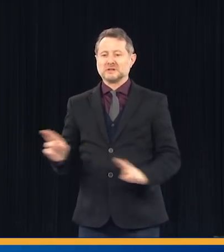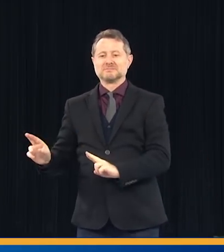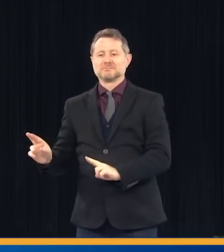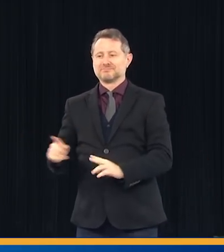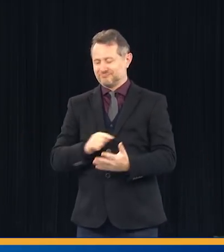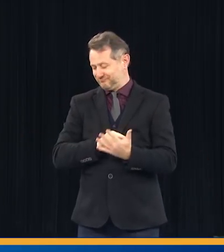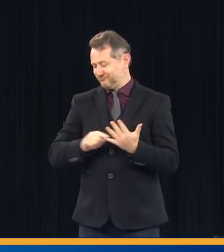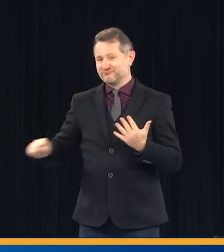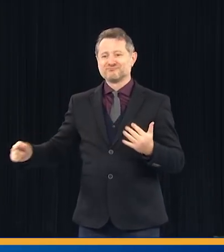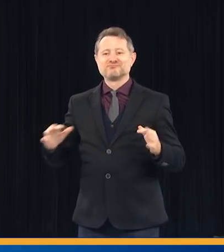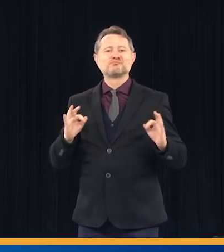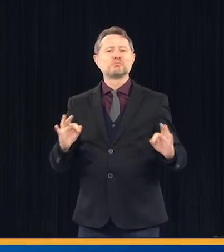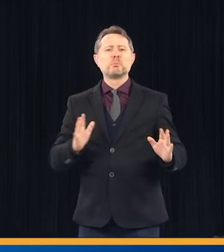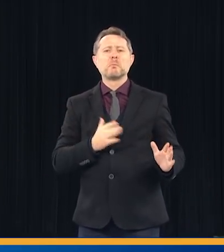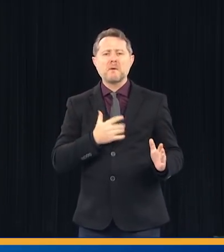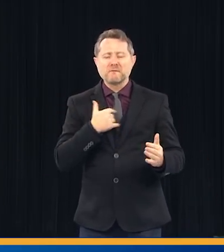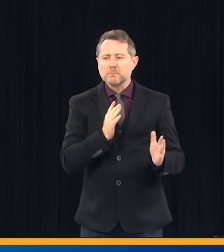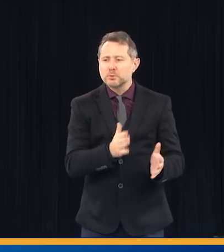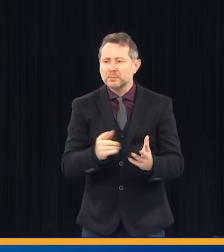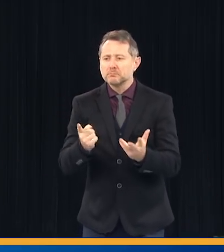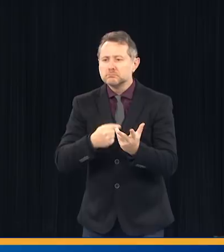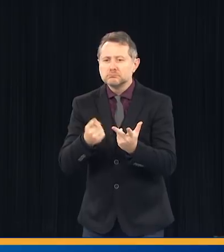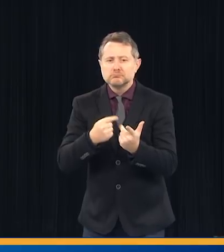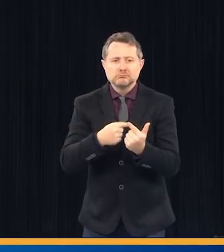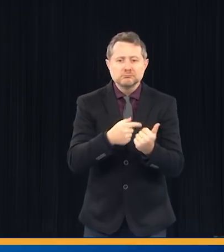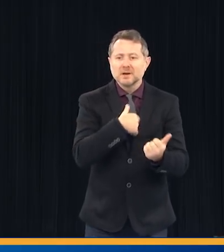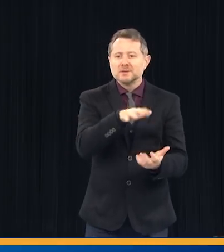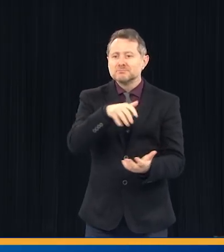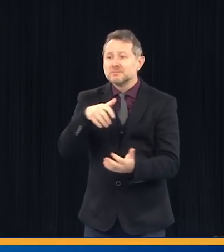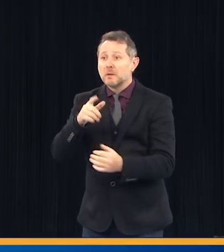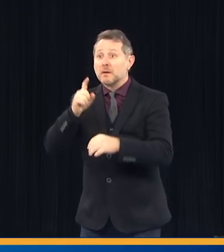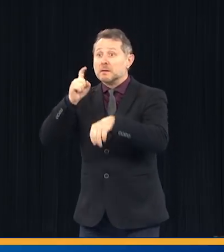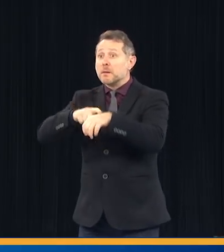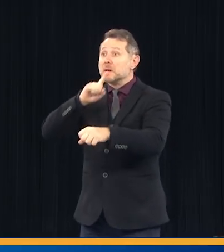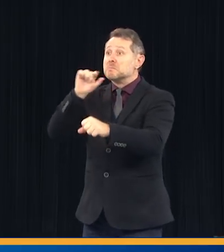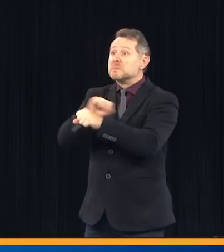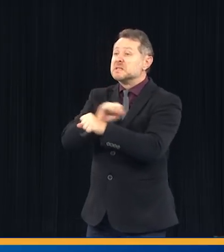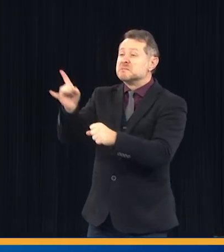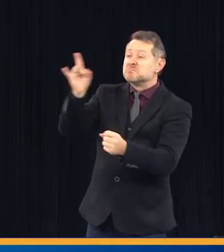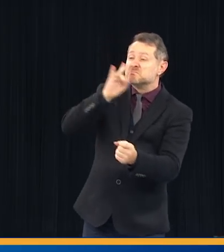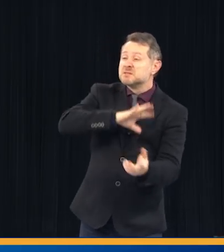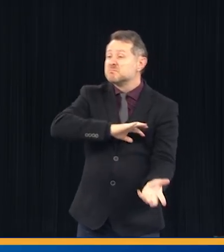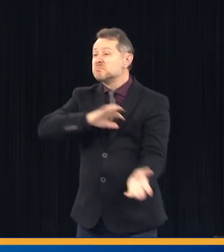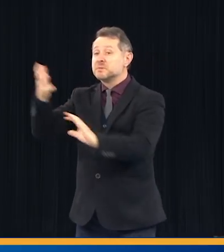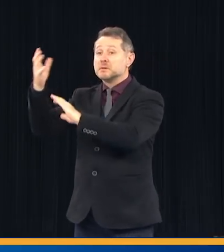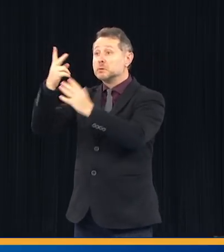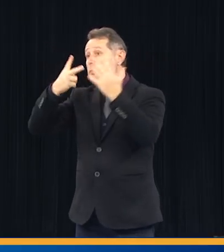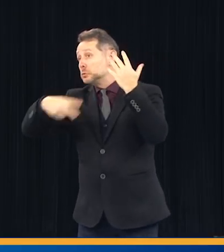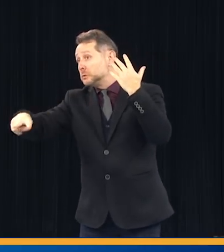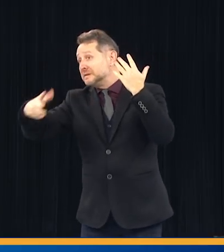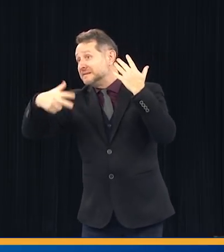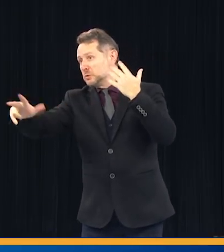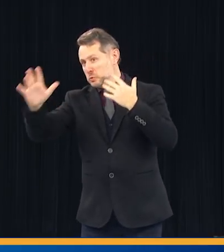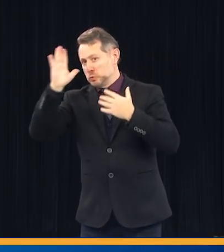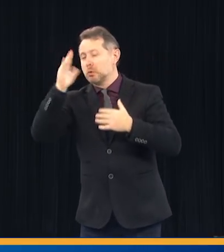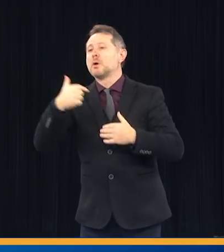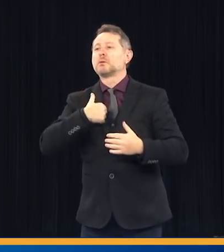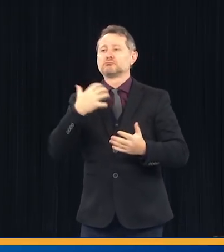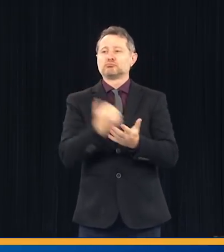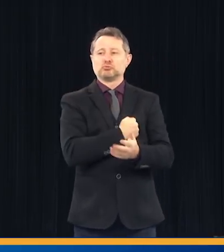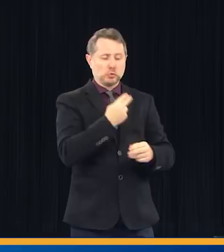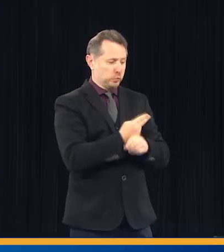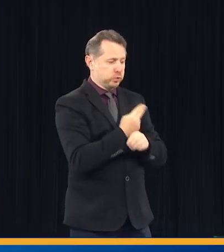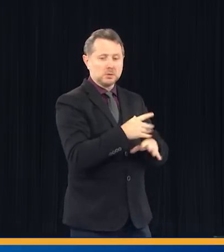right? If they tell you you're going to go to war in 14 to 21 days, then spend the next 14 to 21